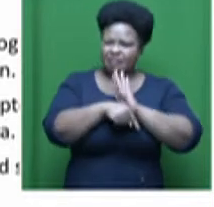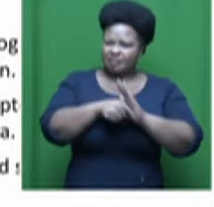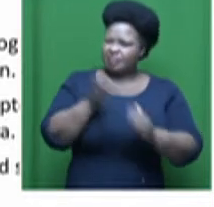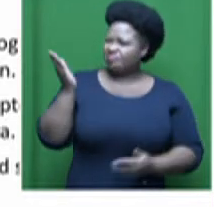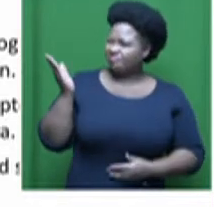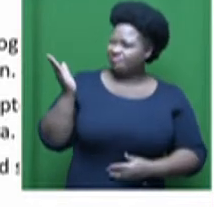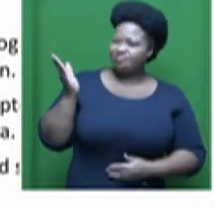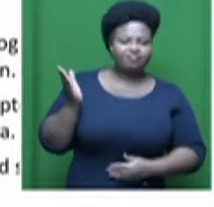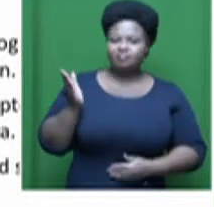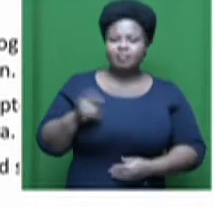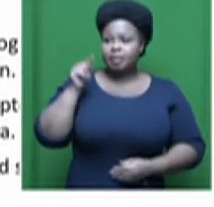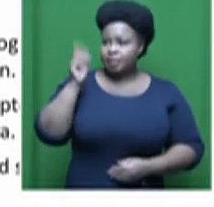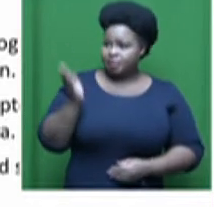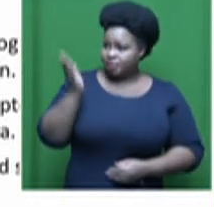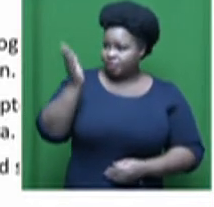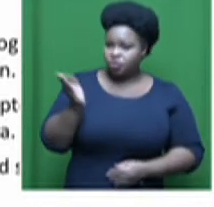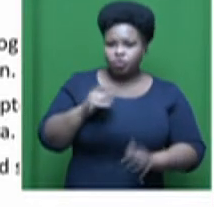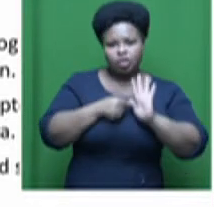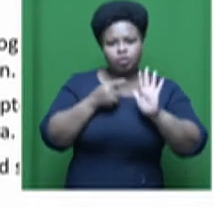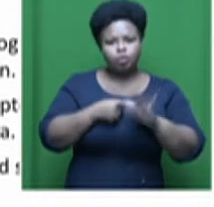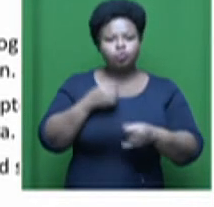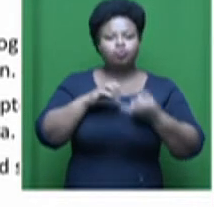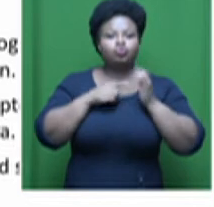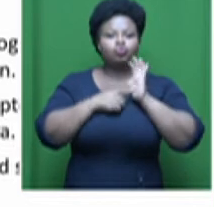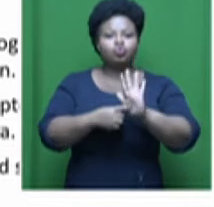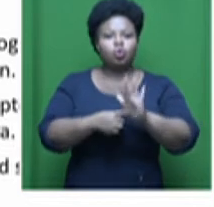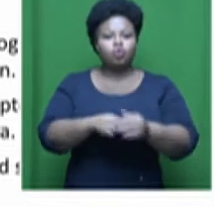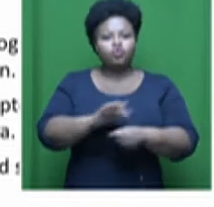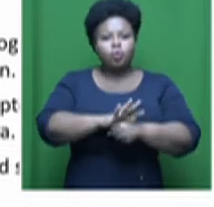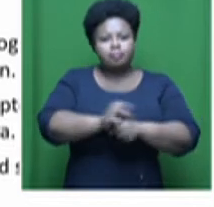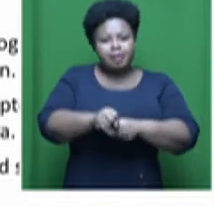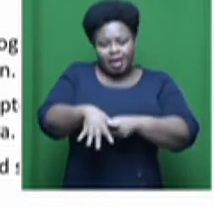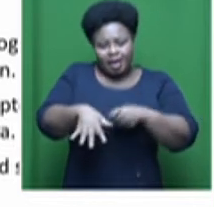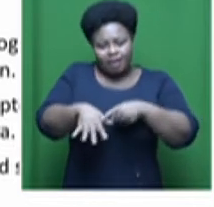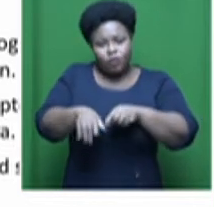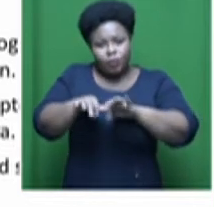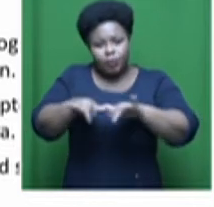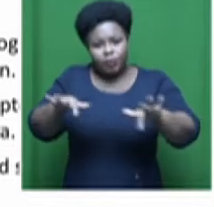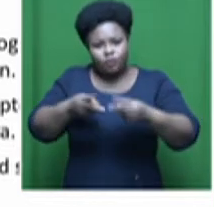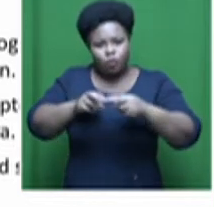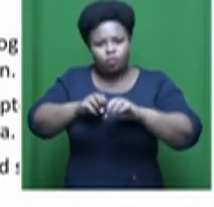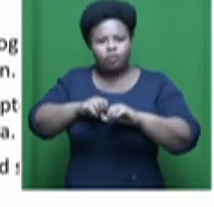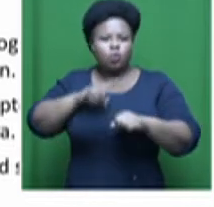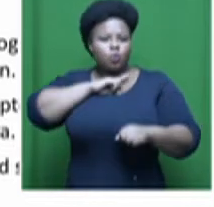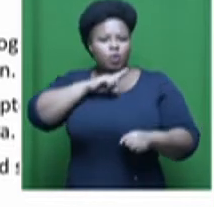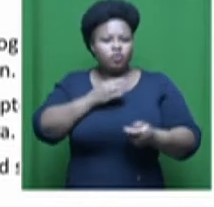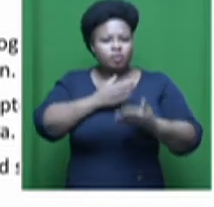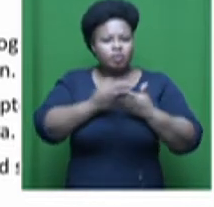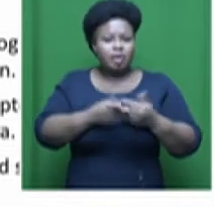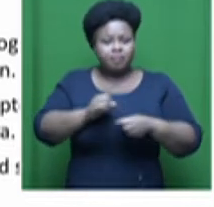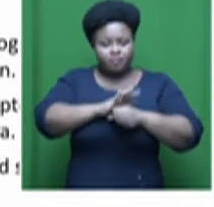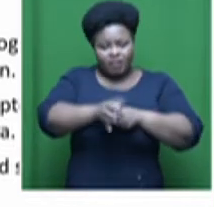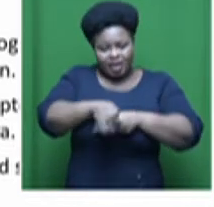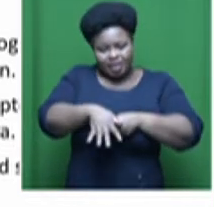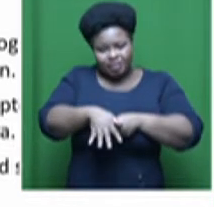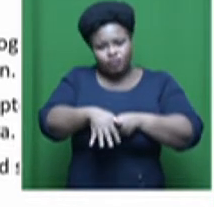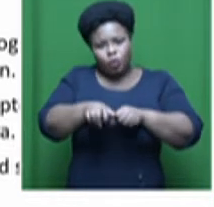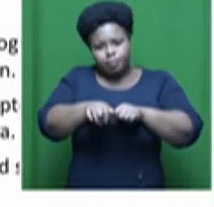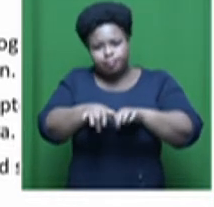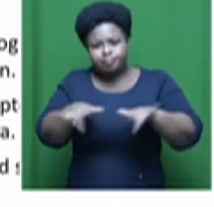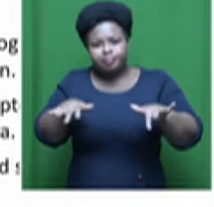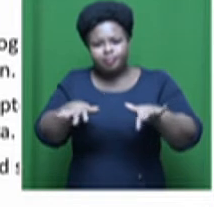is just to emphasize a point that the mutations that have occurred in South Africa, in addition to sharing a mutation that is evident in